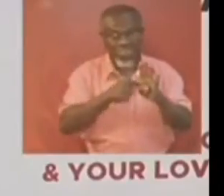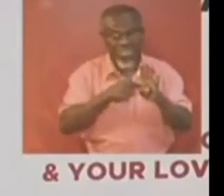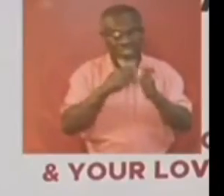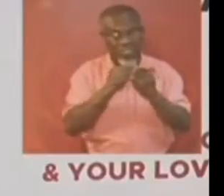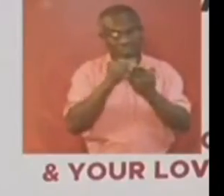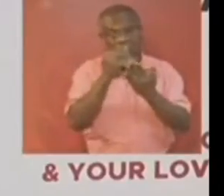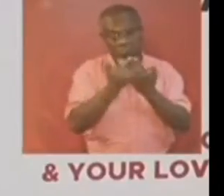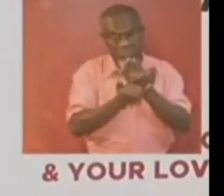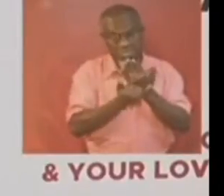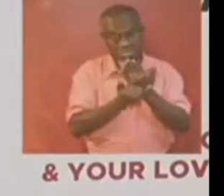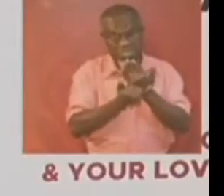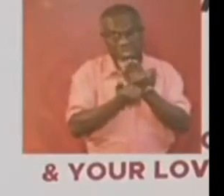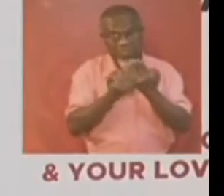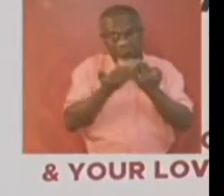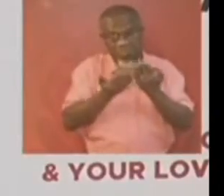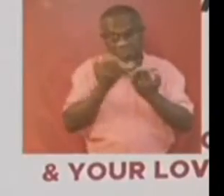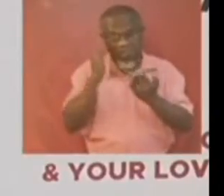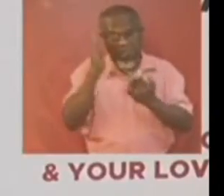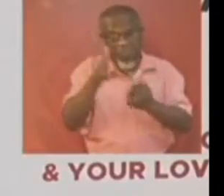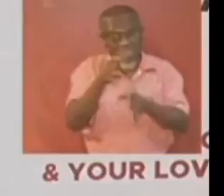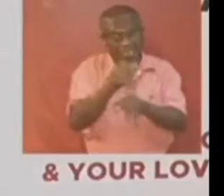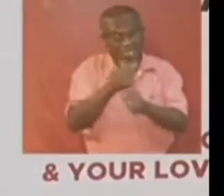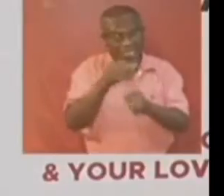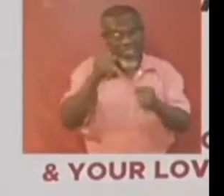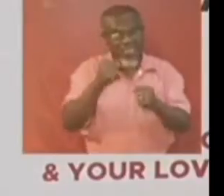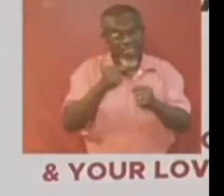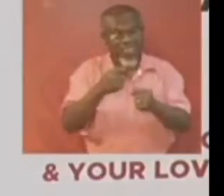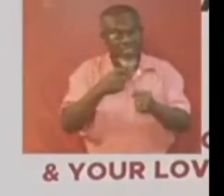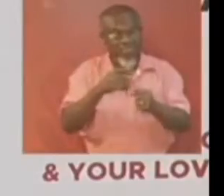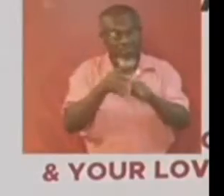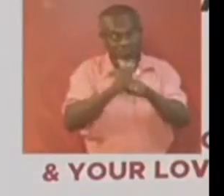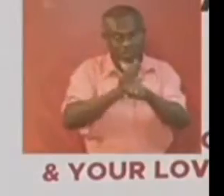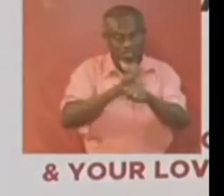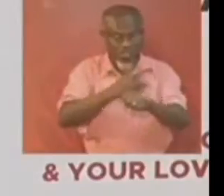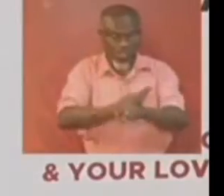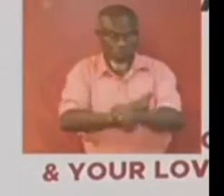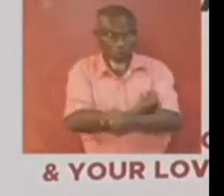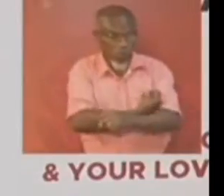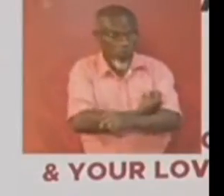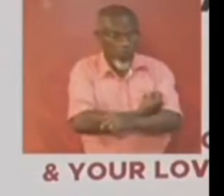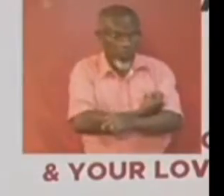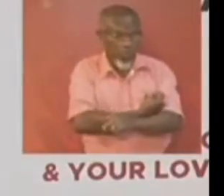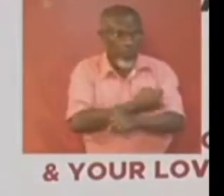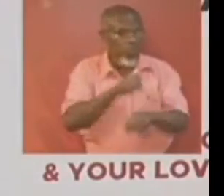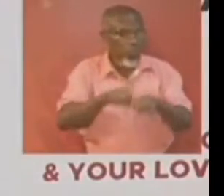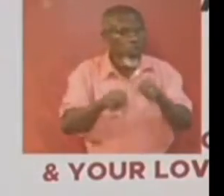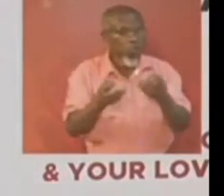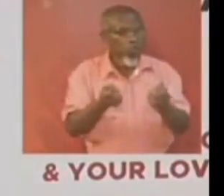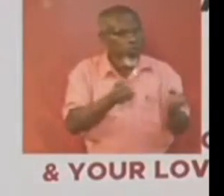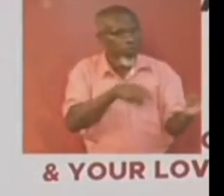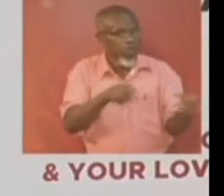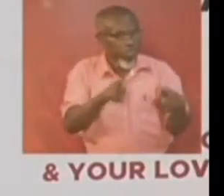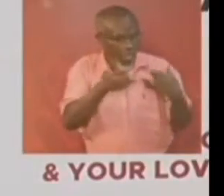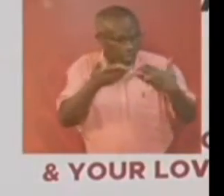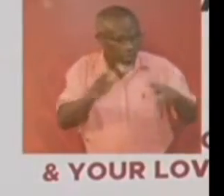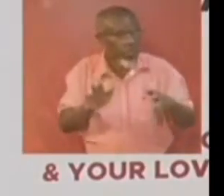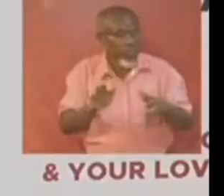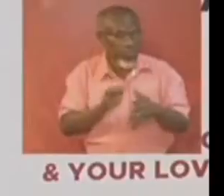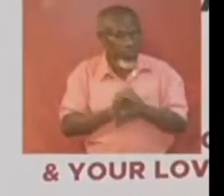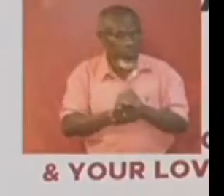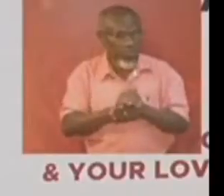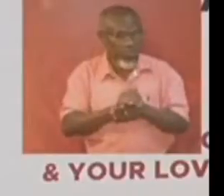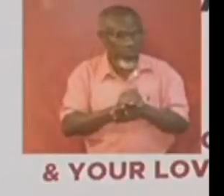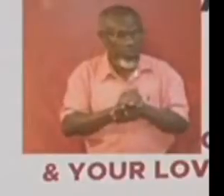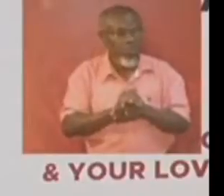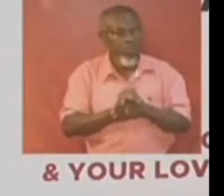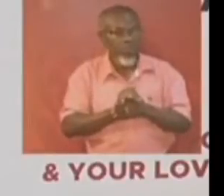the COVID-19 vaccine. In closing, I would like to remind members of the population of measures